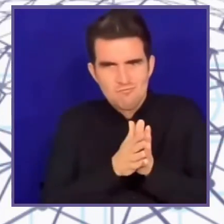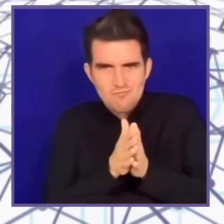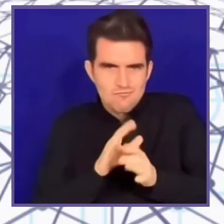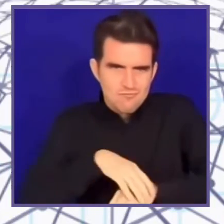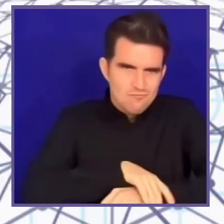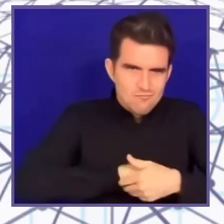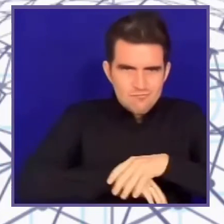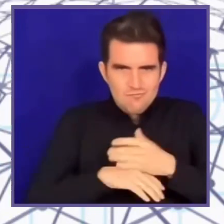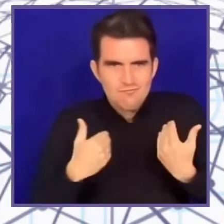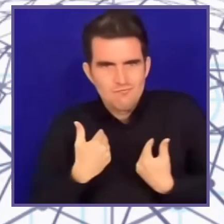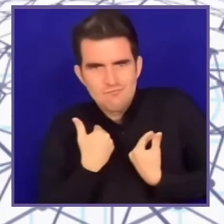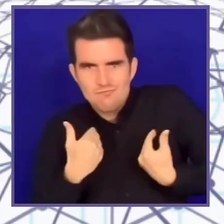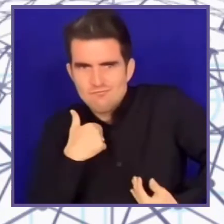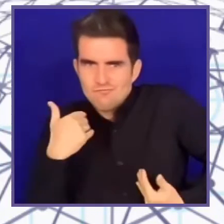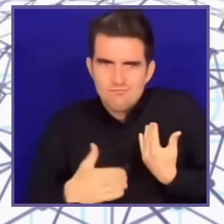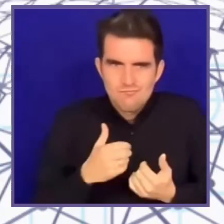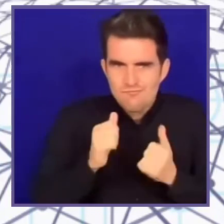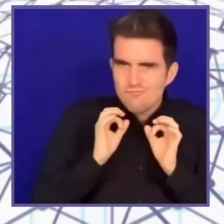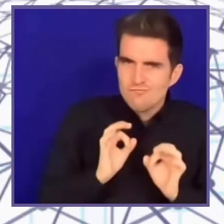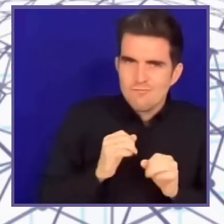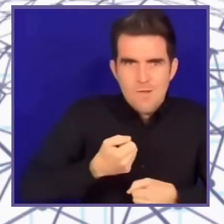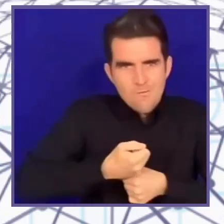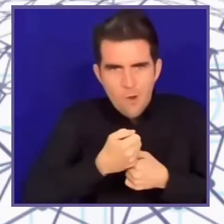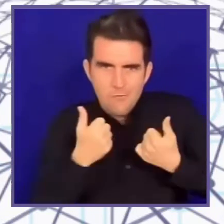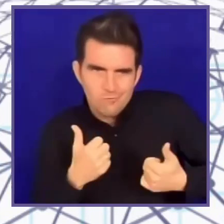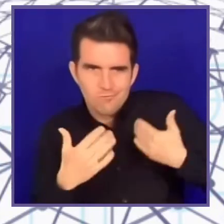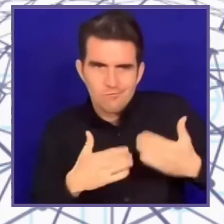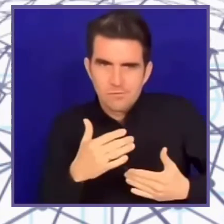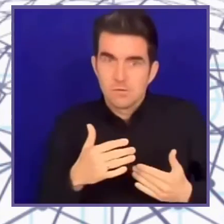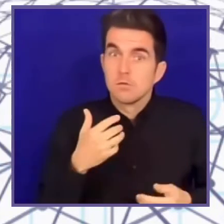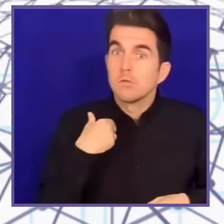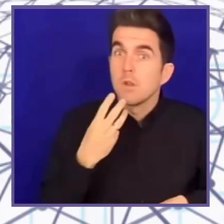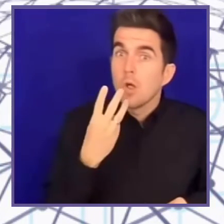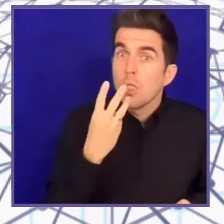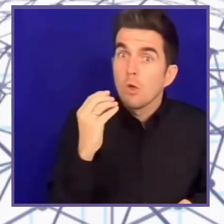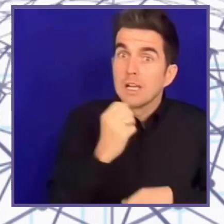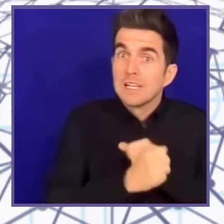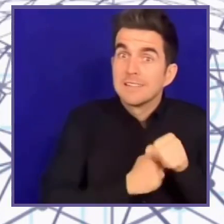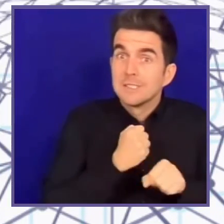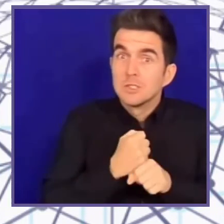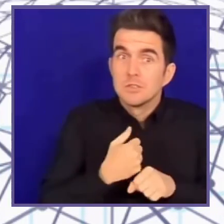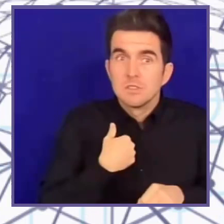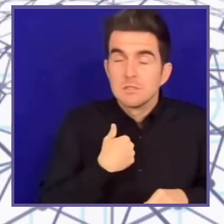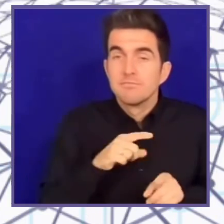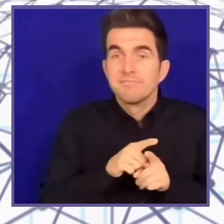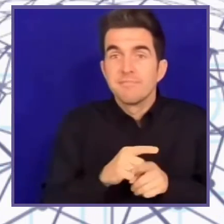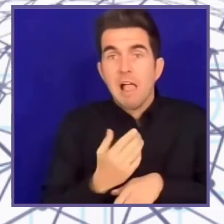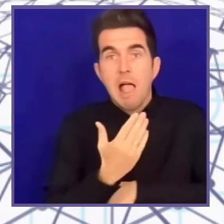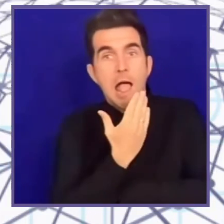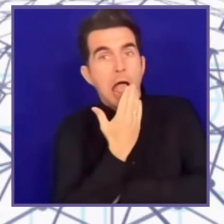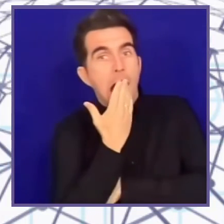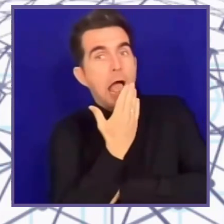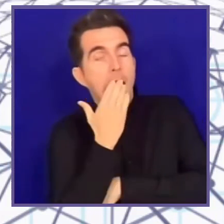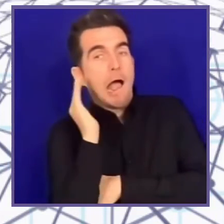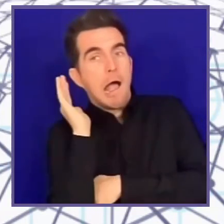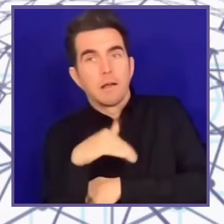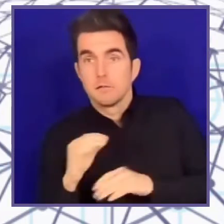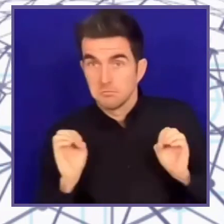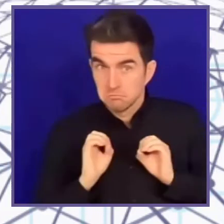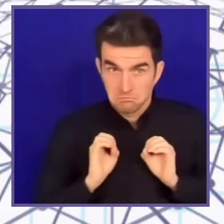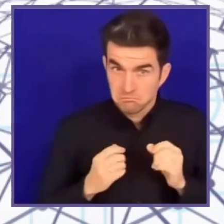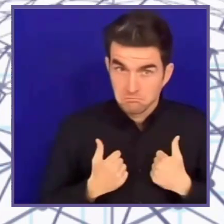where everybody is passionate about AT, and thank you for the